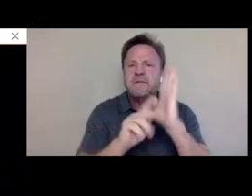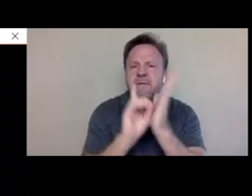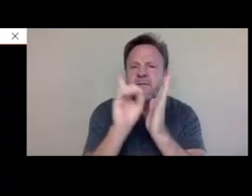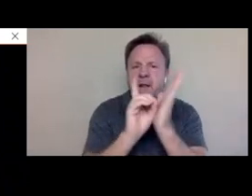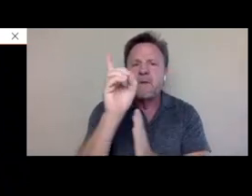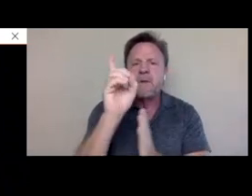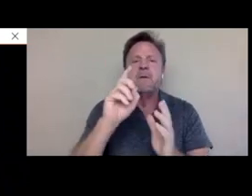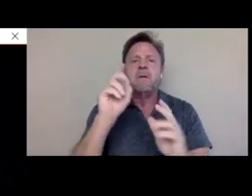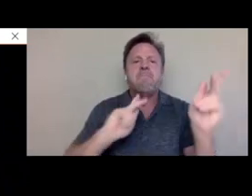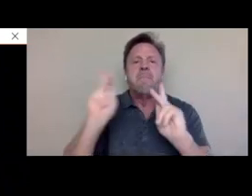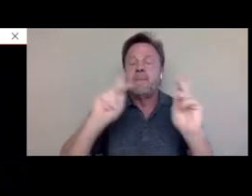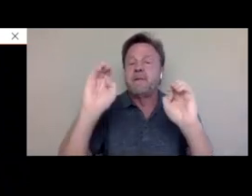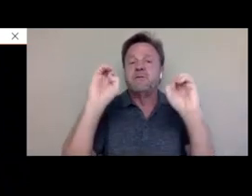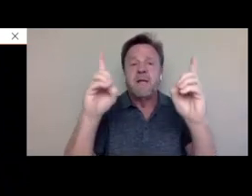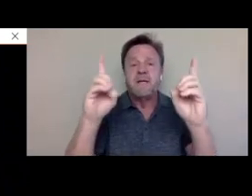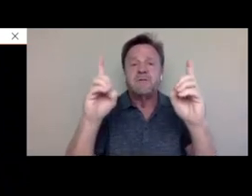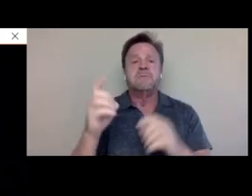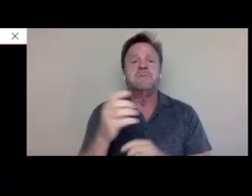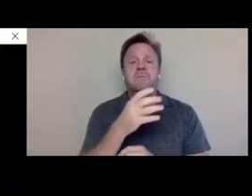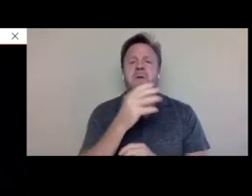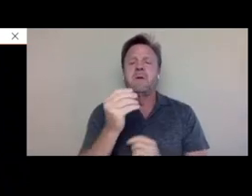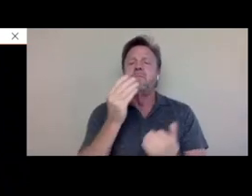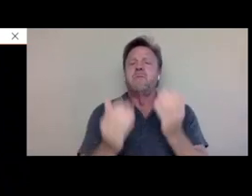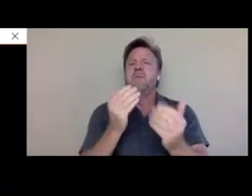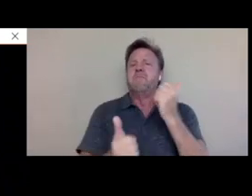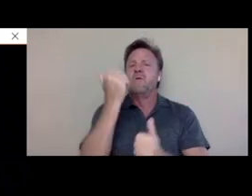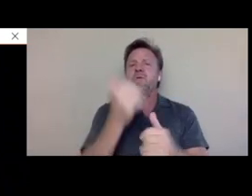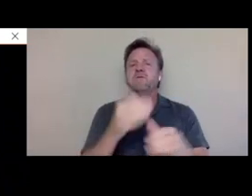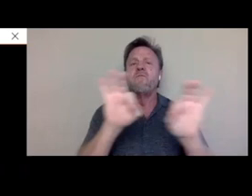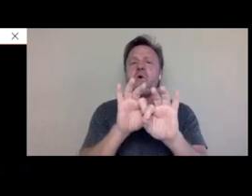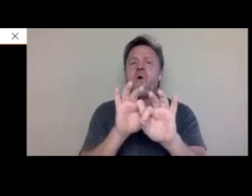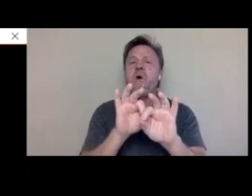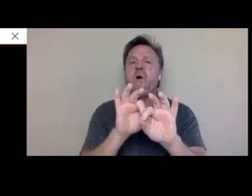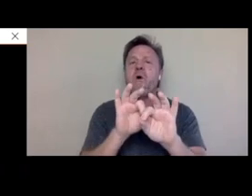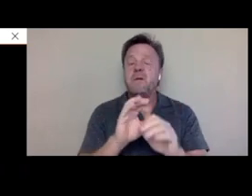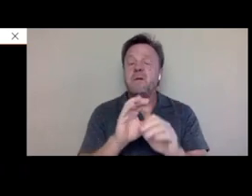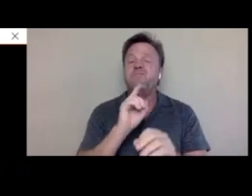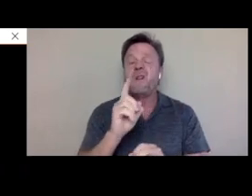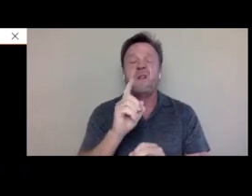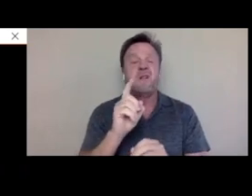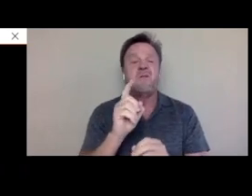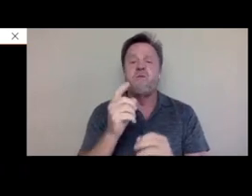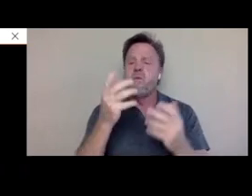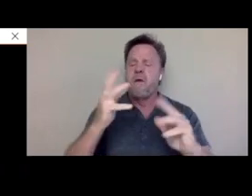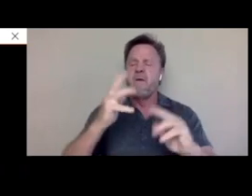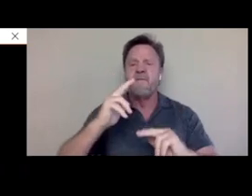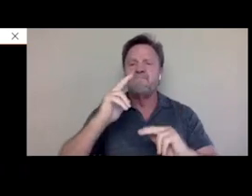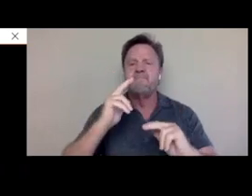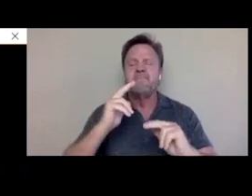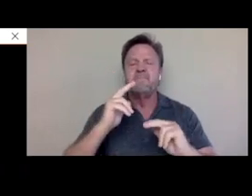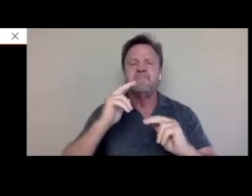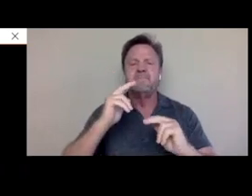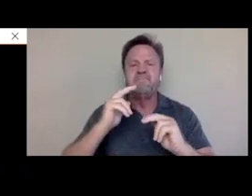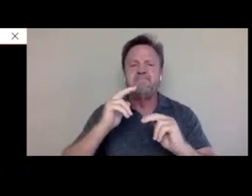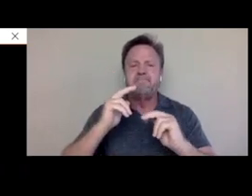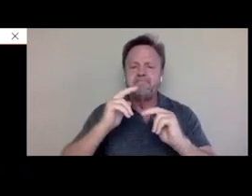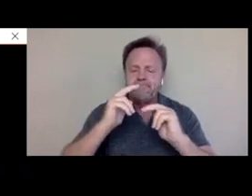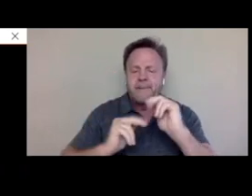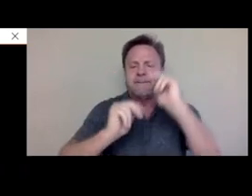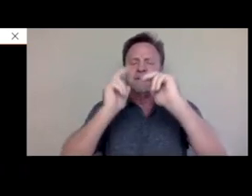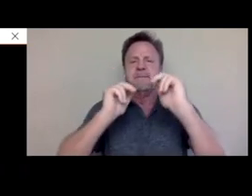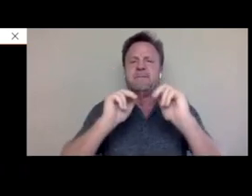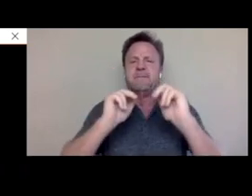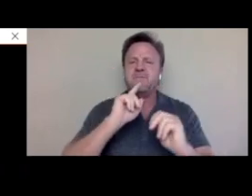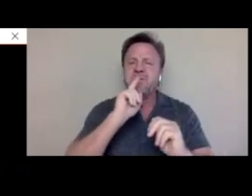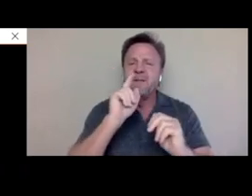public education. And probably most importantly of all, we have built very, very important